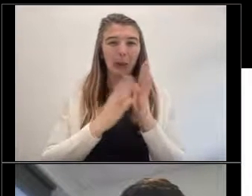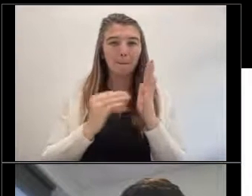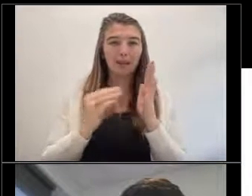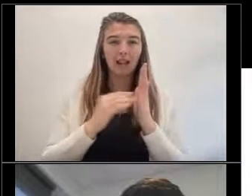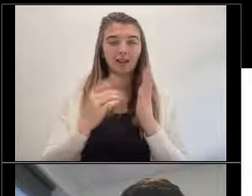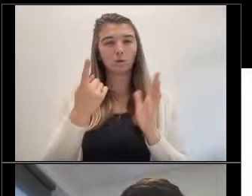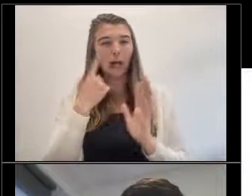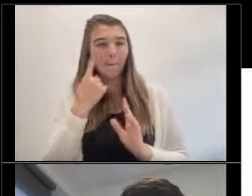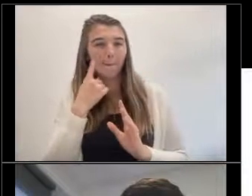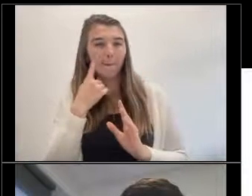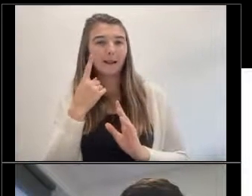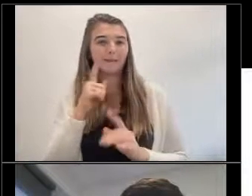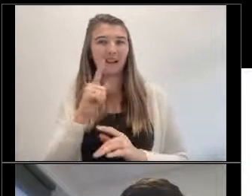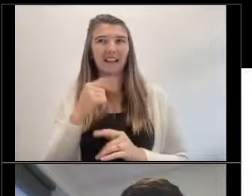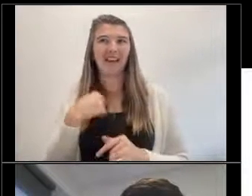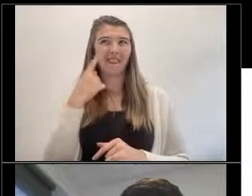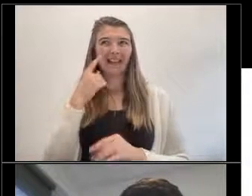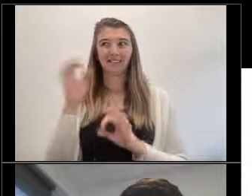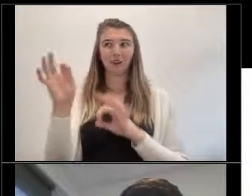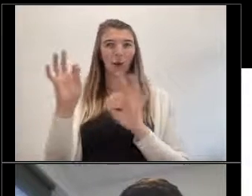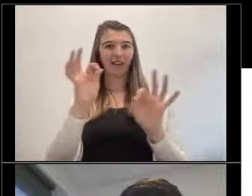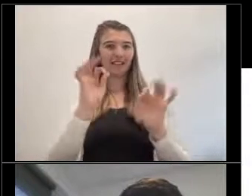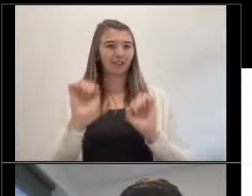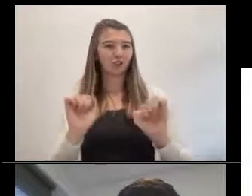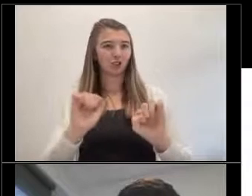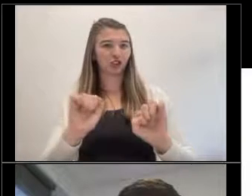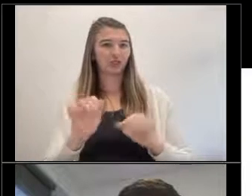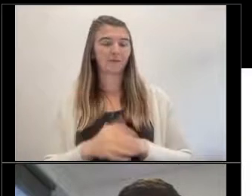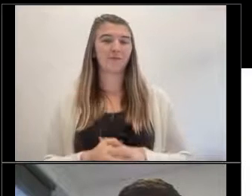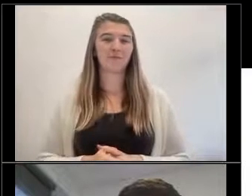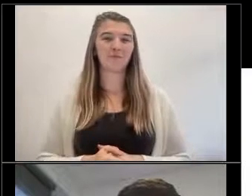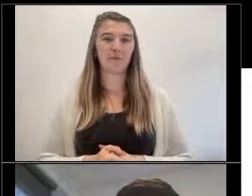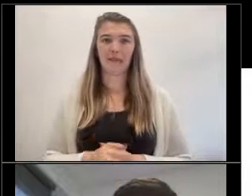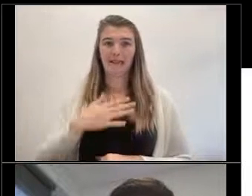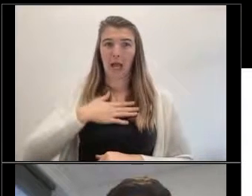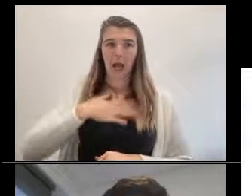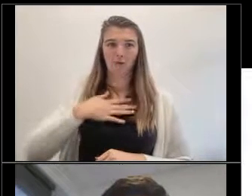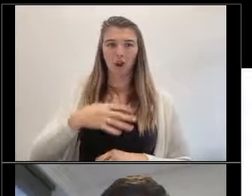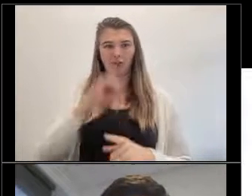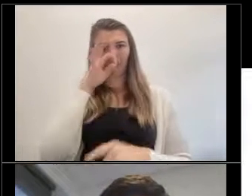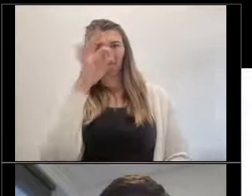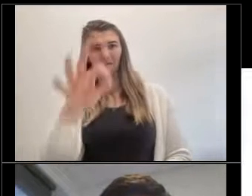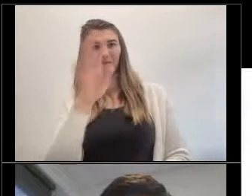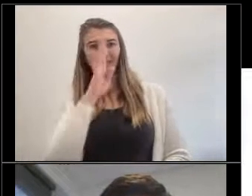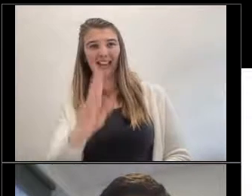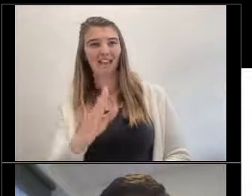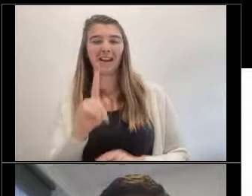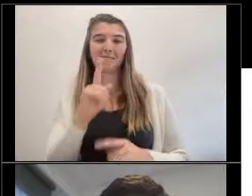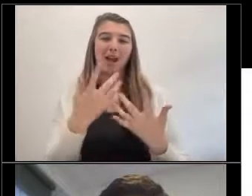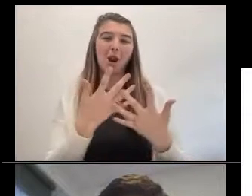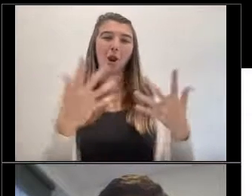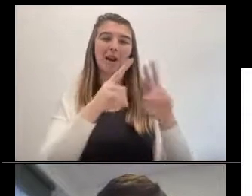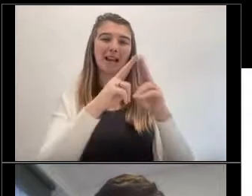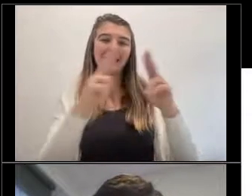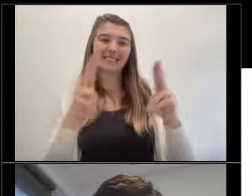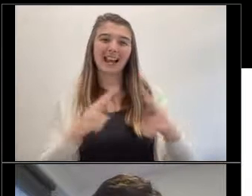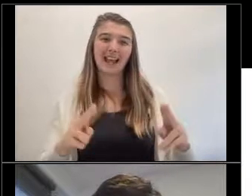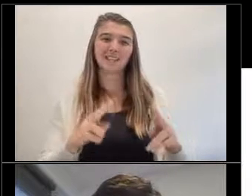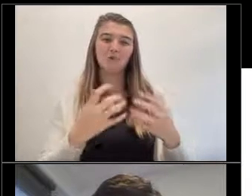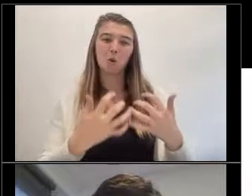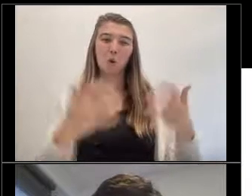I'm aware, no one's done it. Sorry to put you on the spot there. I was just aware we have a really international audience, so it'd be interesting to see if that could be linked